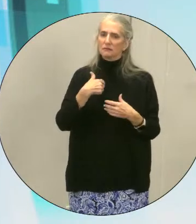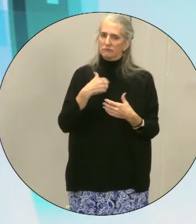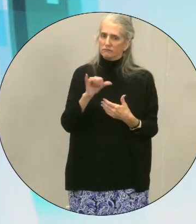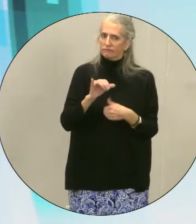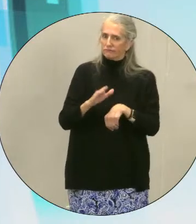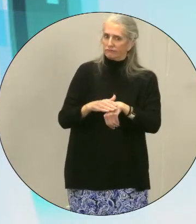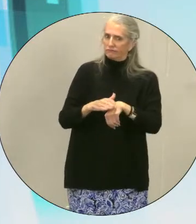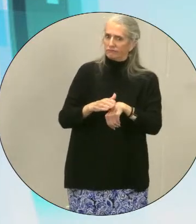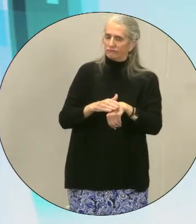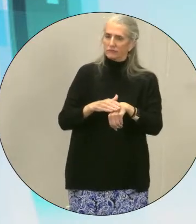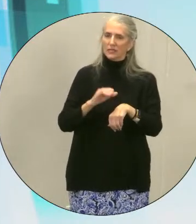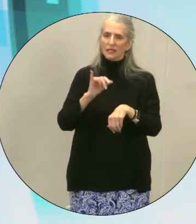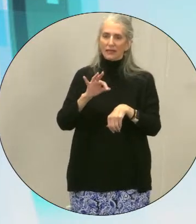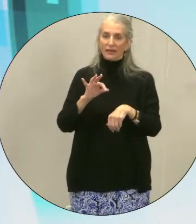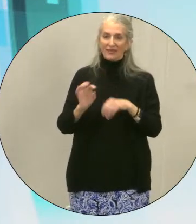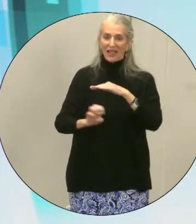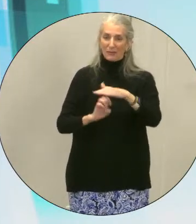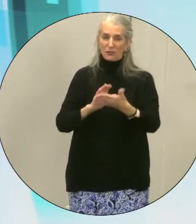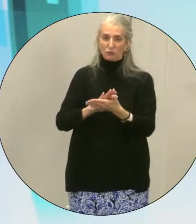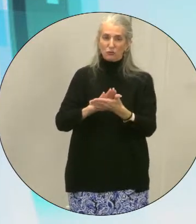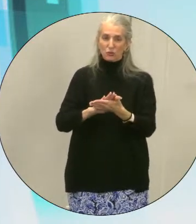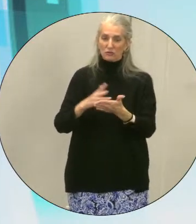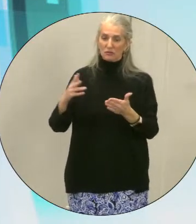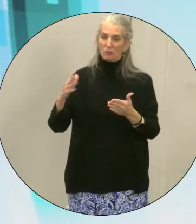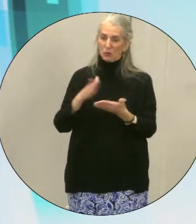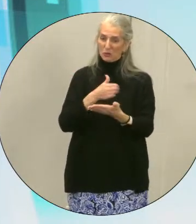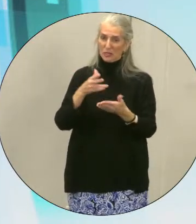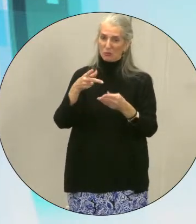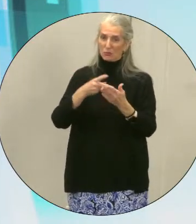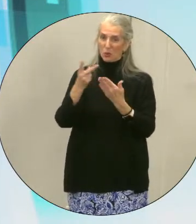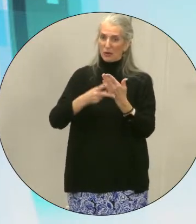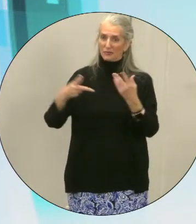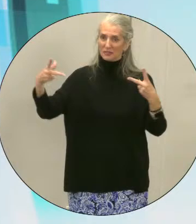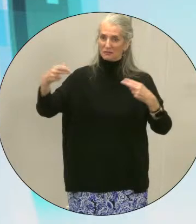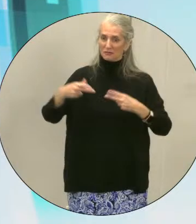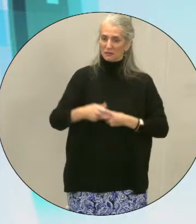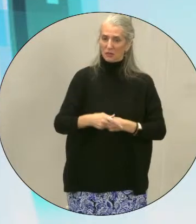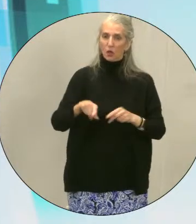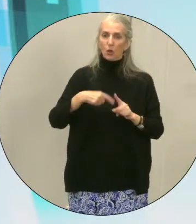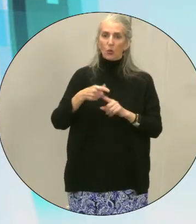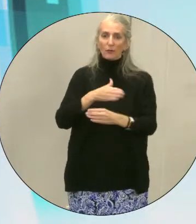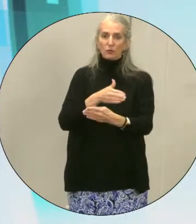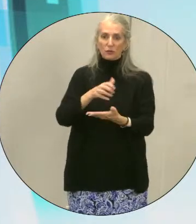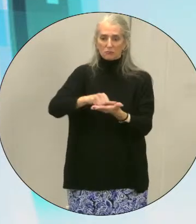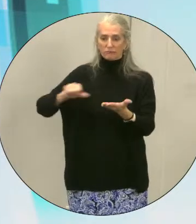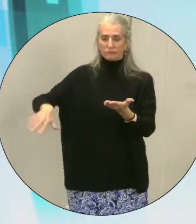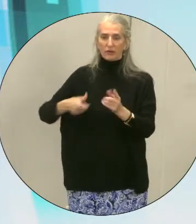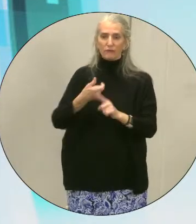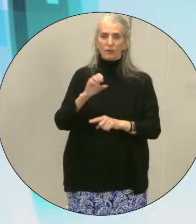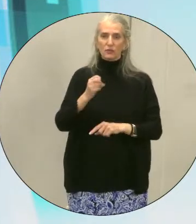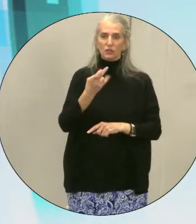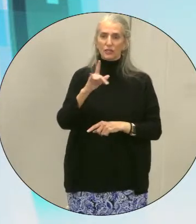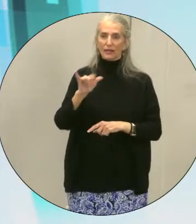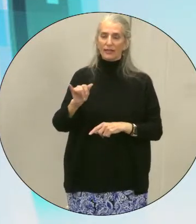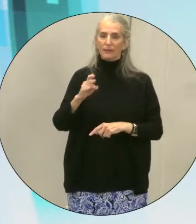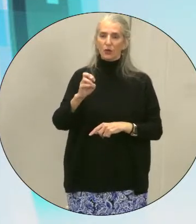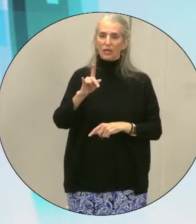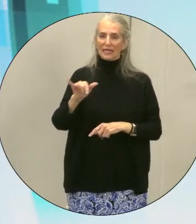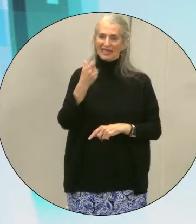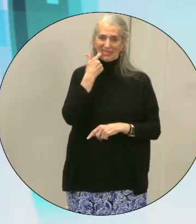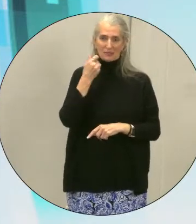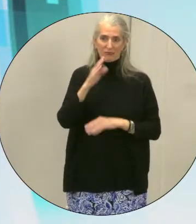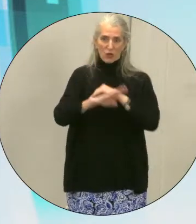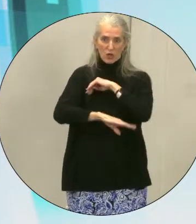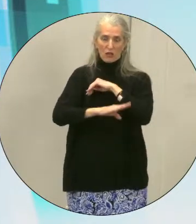our district elementary schools with cut music programs. When music was removed from the Shelley Berkeley Elementary schedule this fall, overall